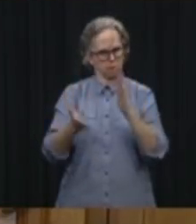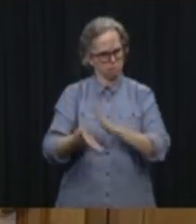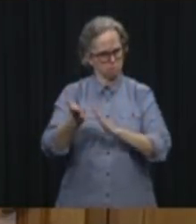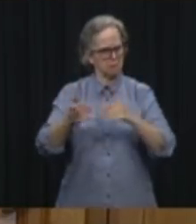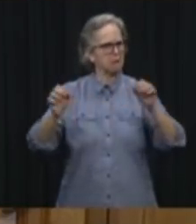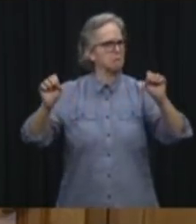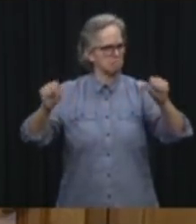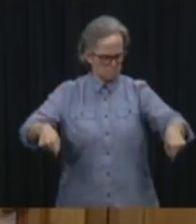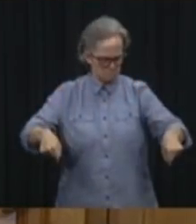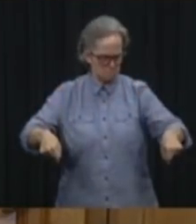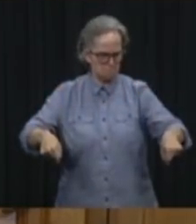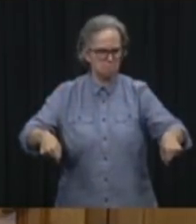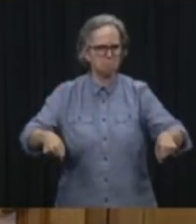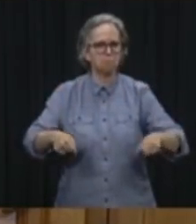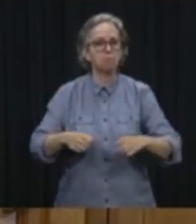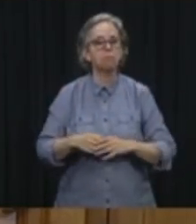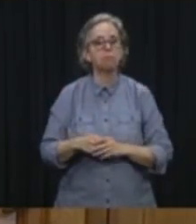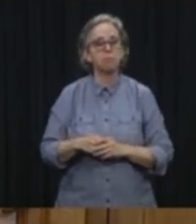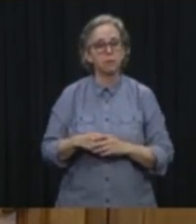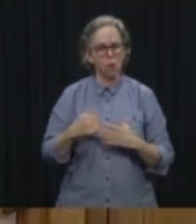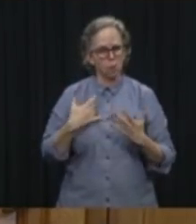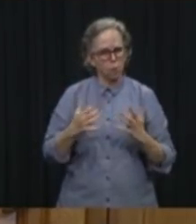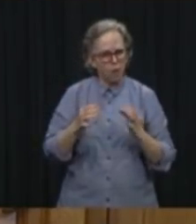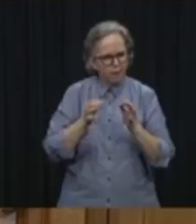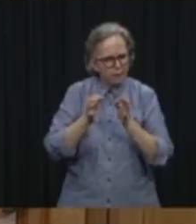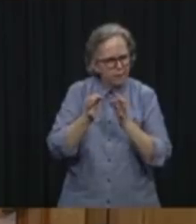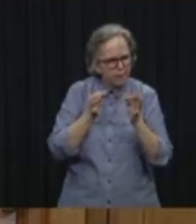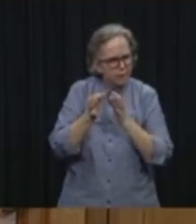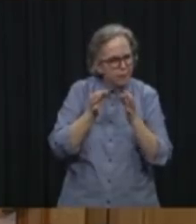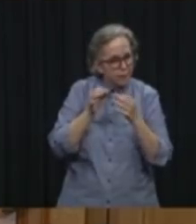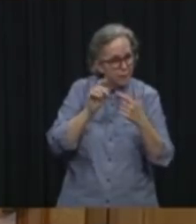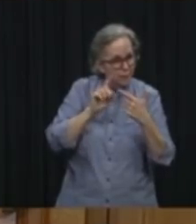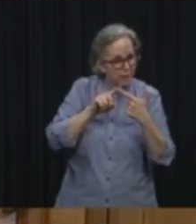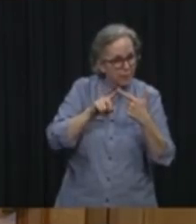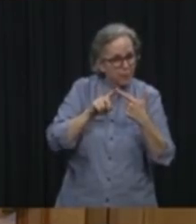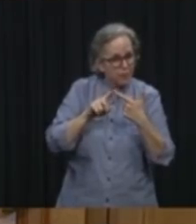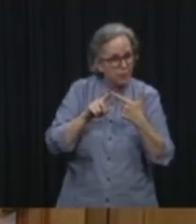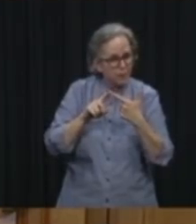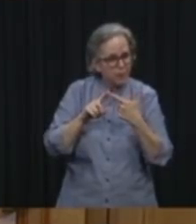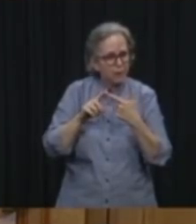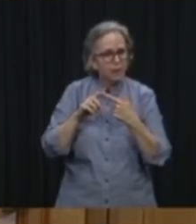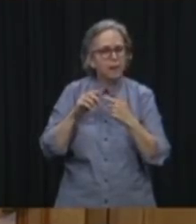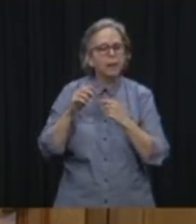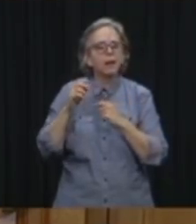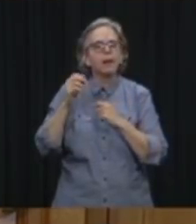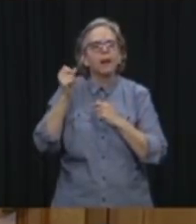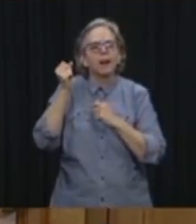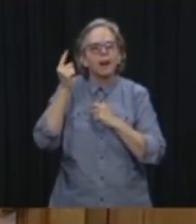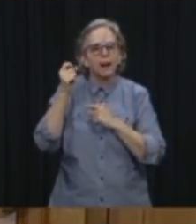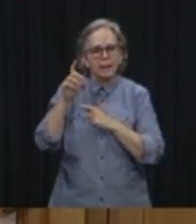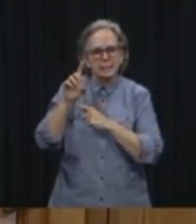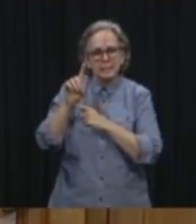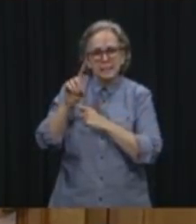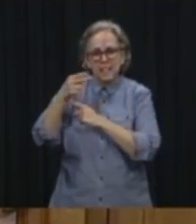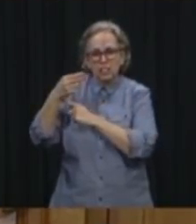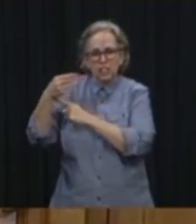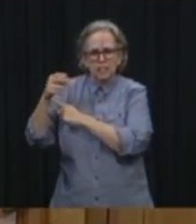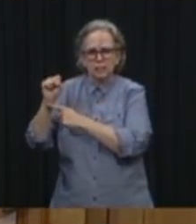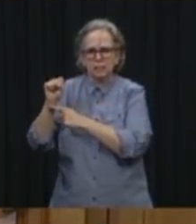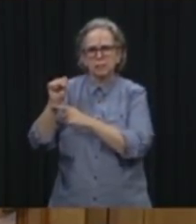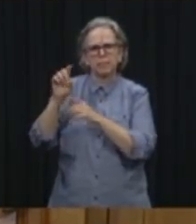that we use the Homeland Security document identifying essential